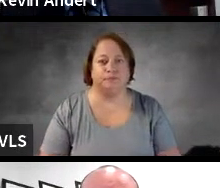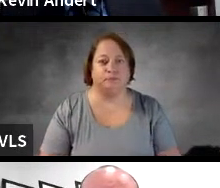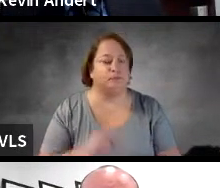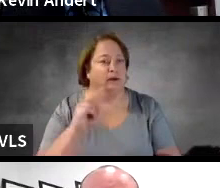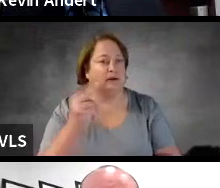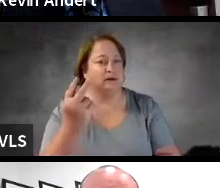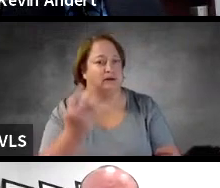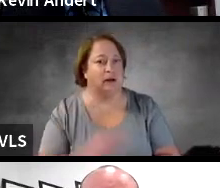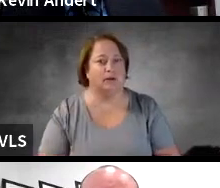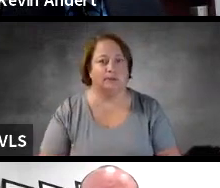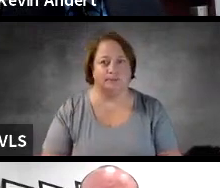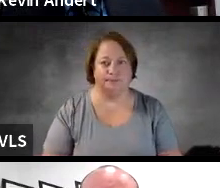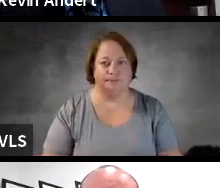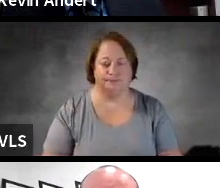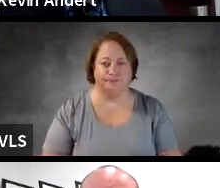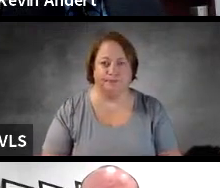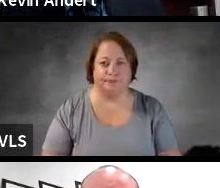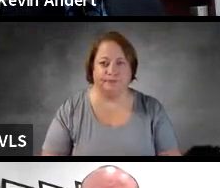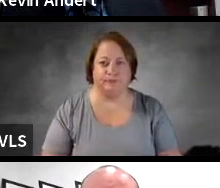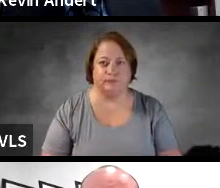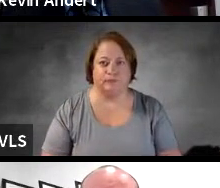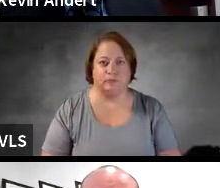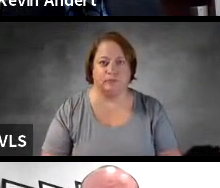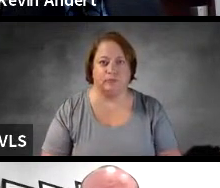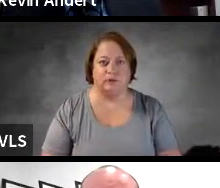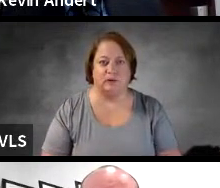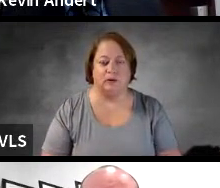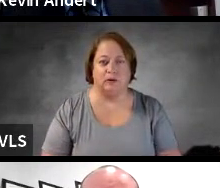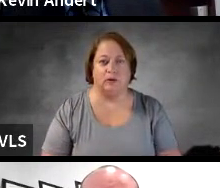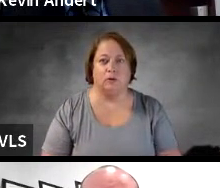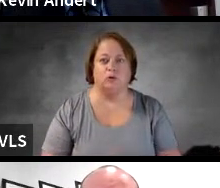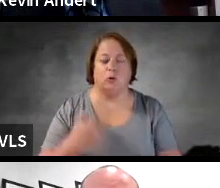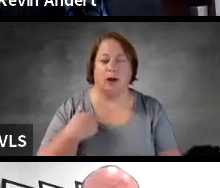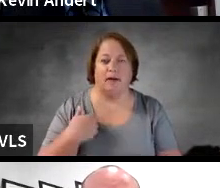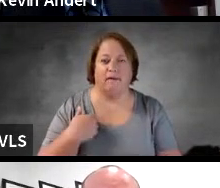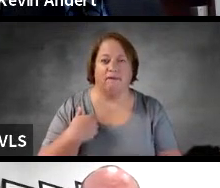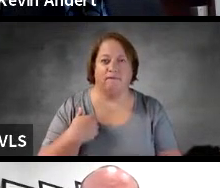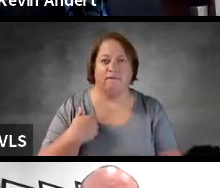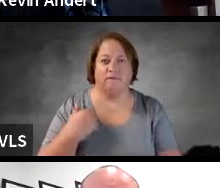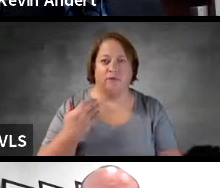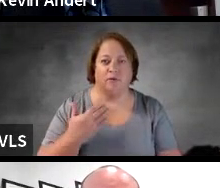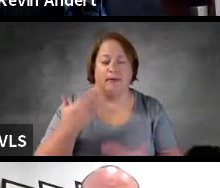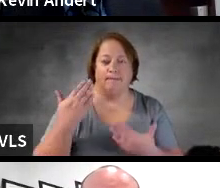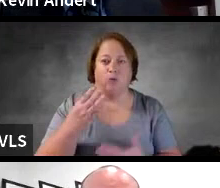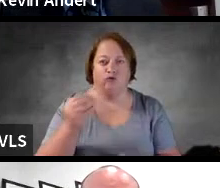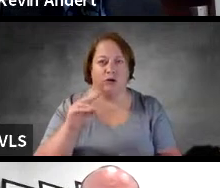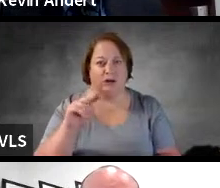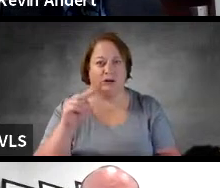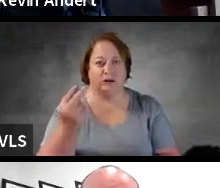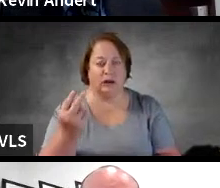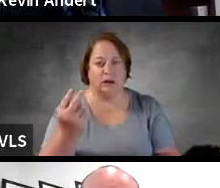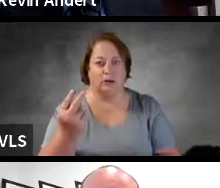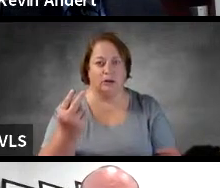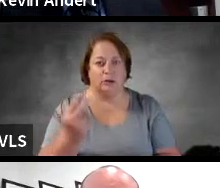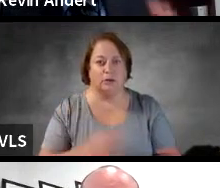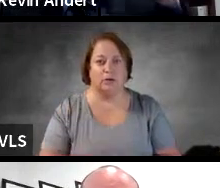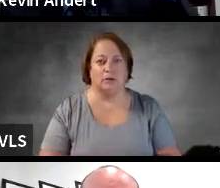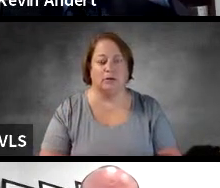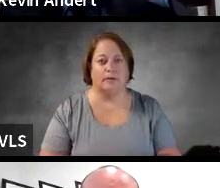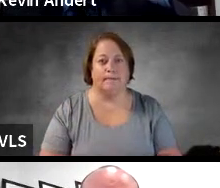Second. Okay. I have a motion and a second